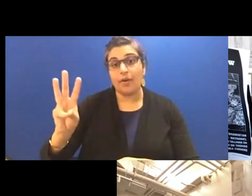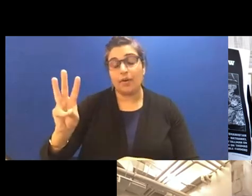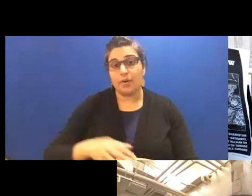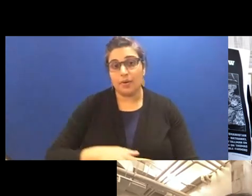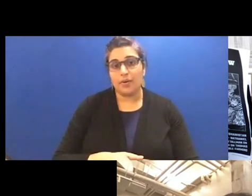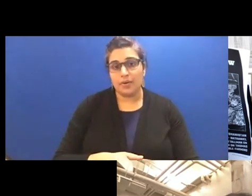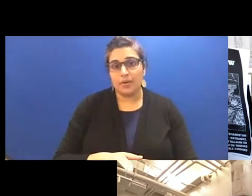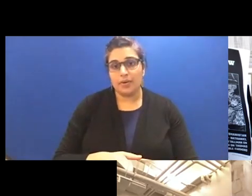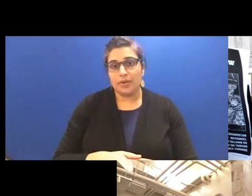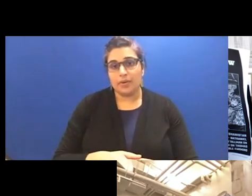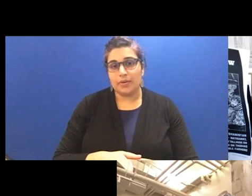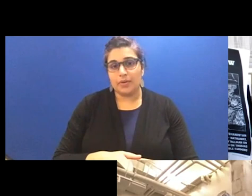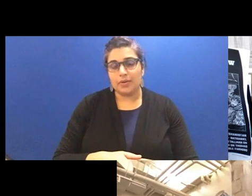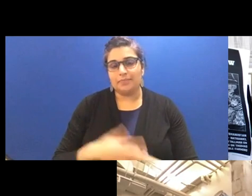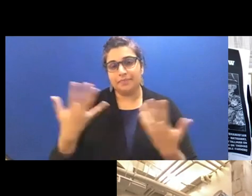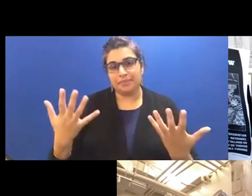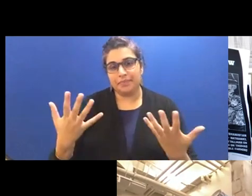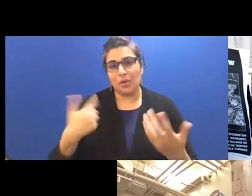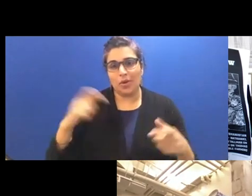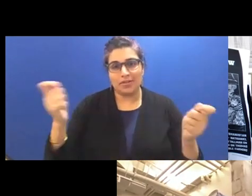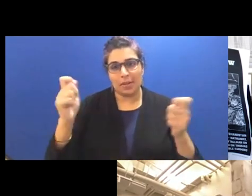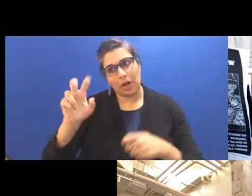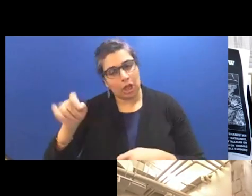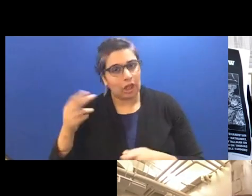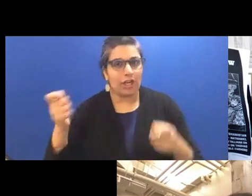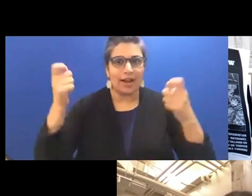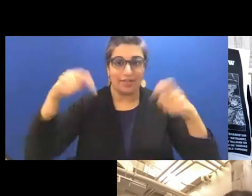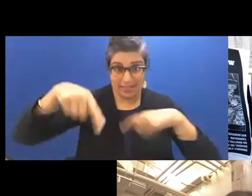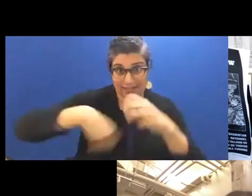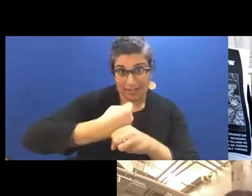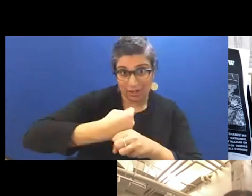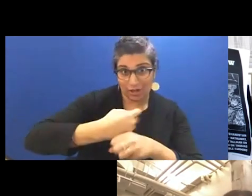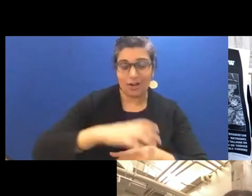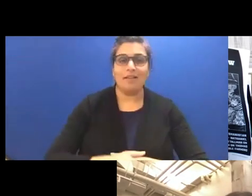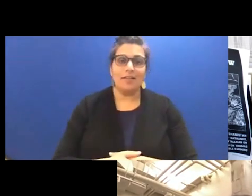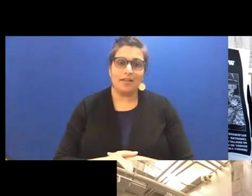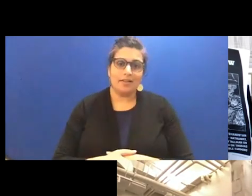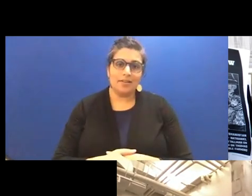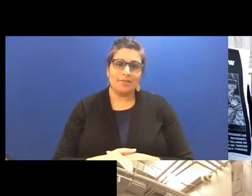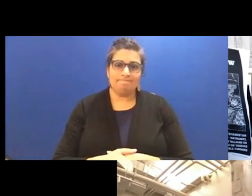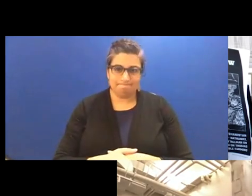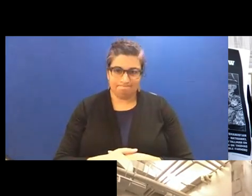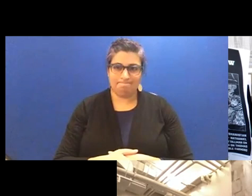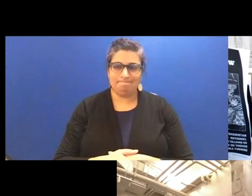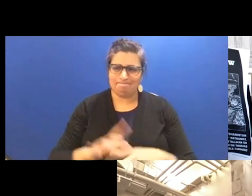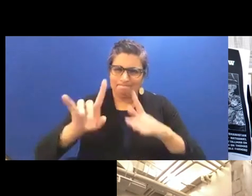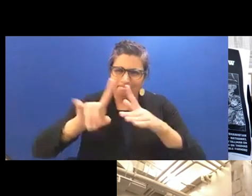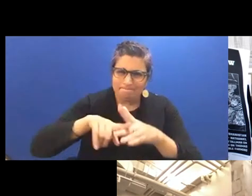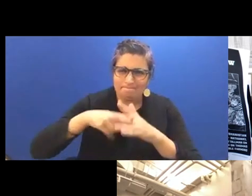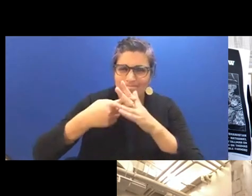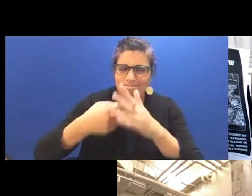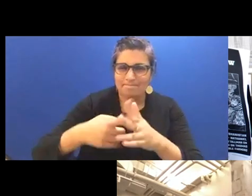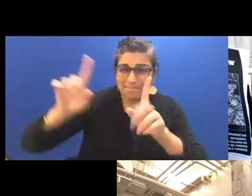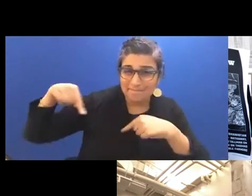Workshop. And, you know, we're celebrating our 30th anniversary this year. And from the founding, our